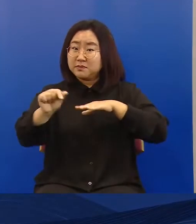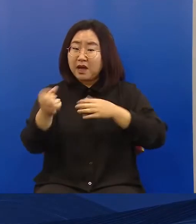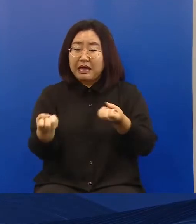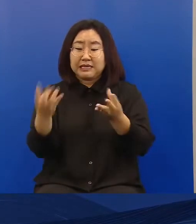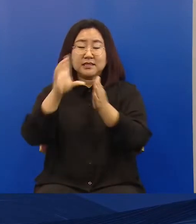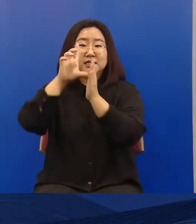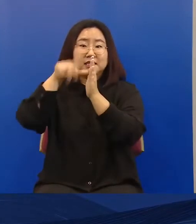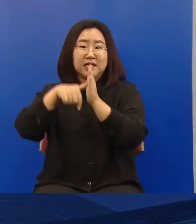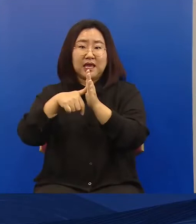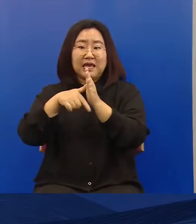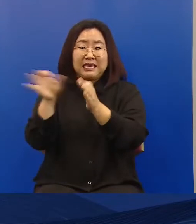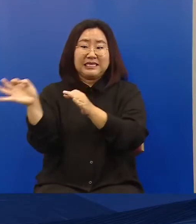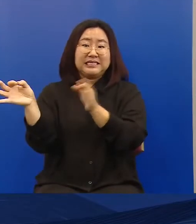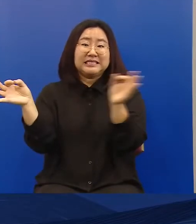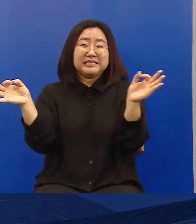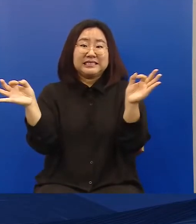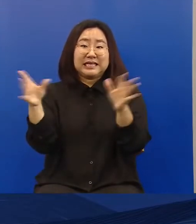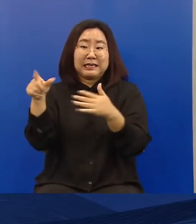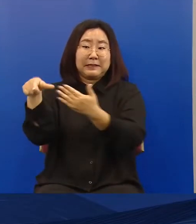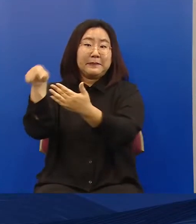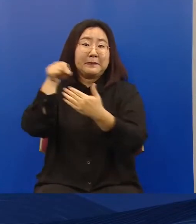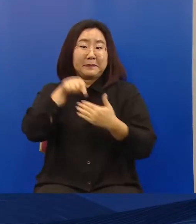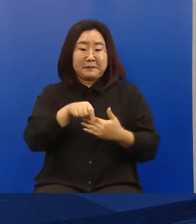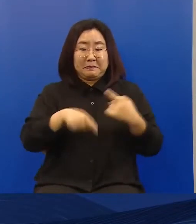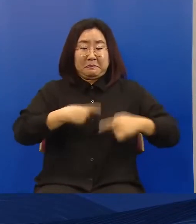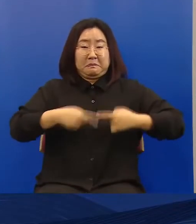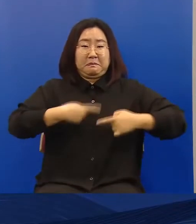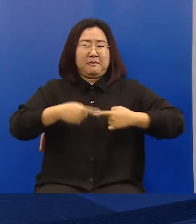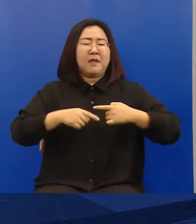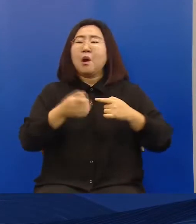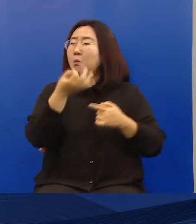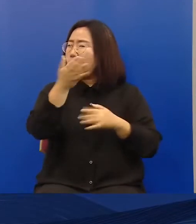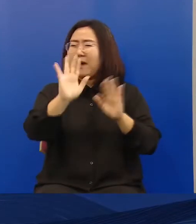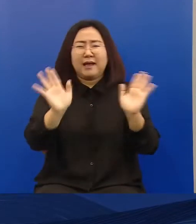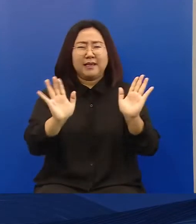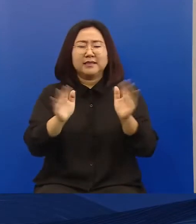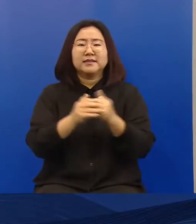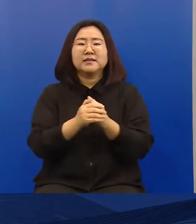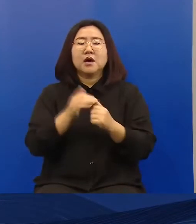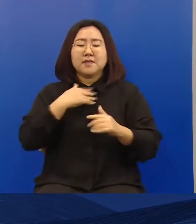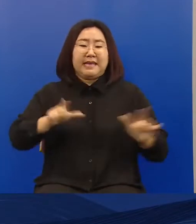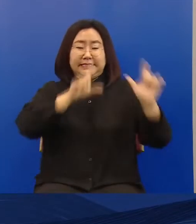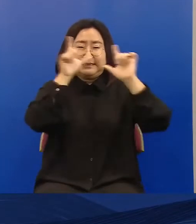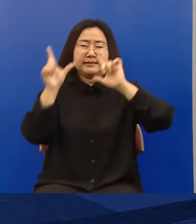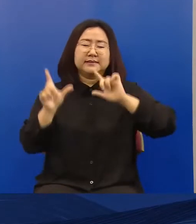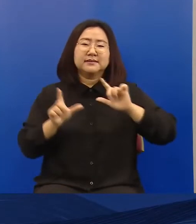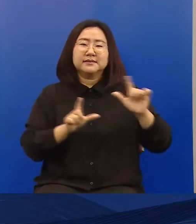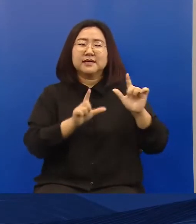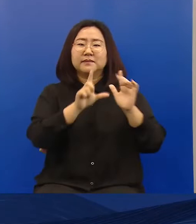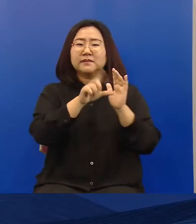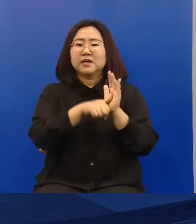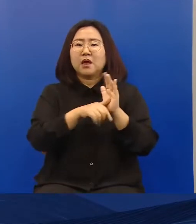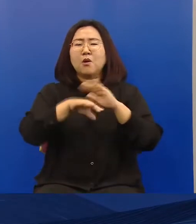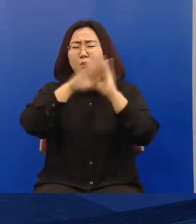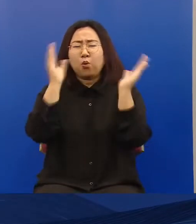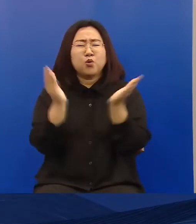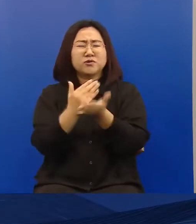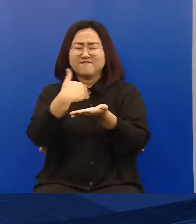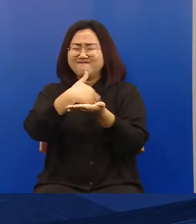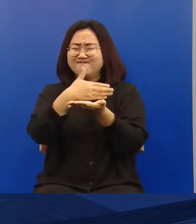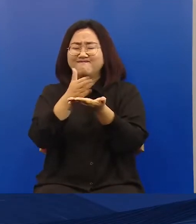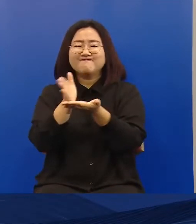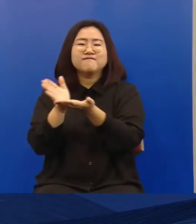That means that sign language interpretation should not be selective. It has to